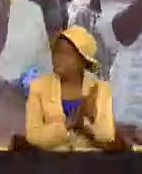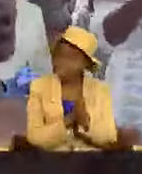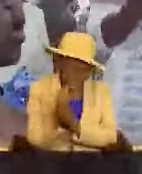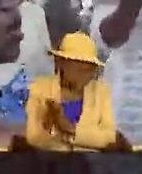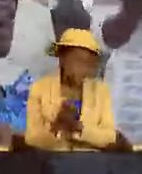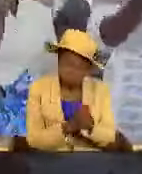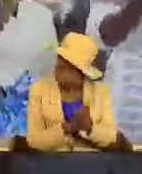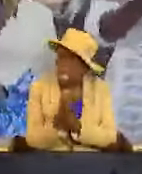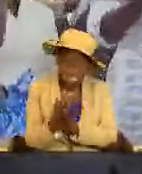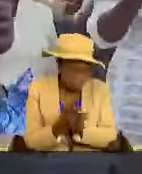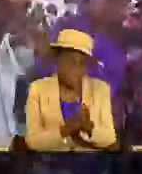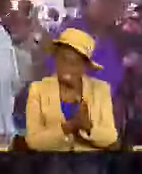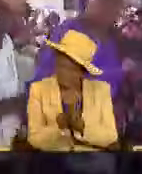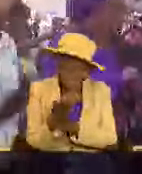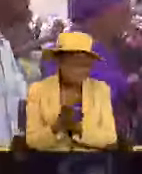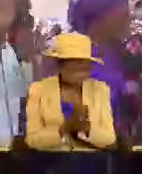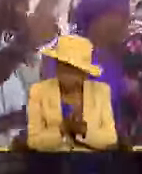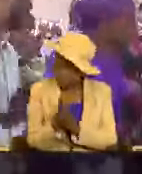the